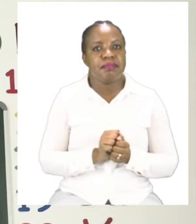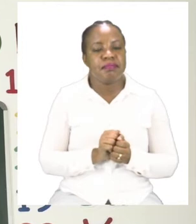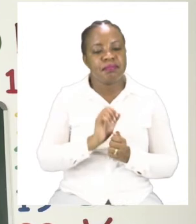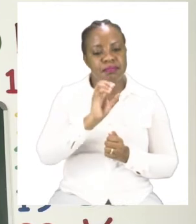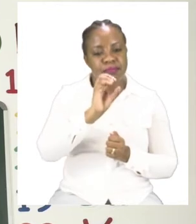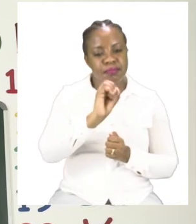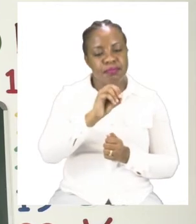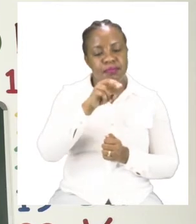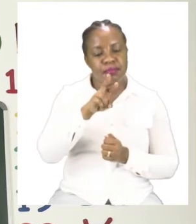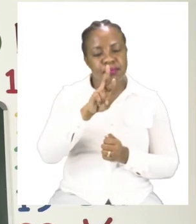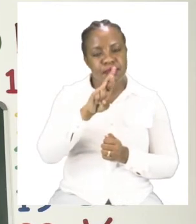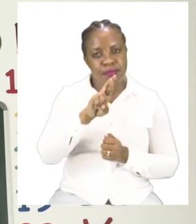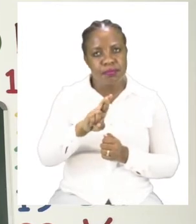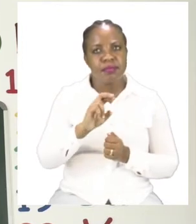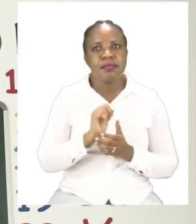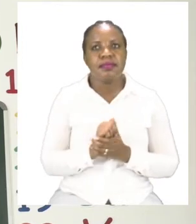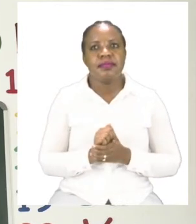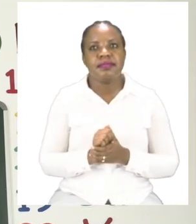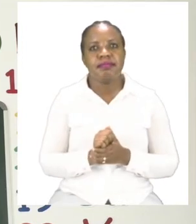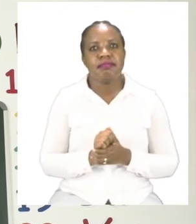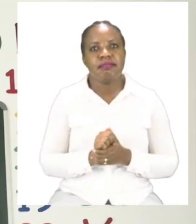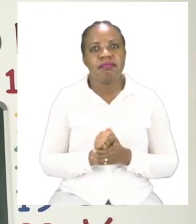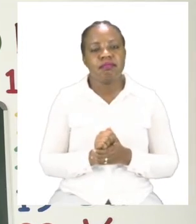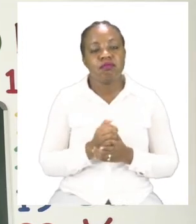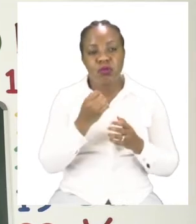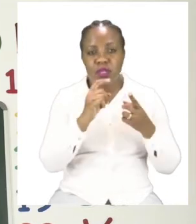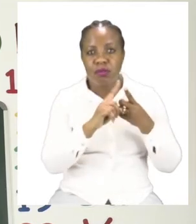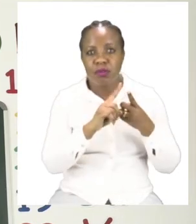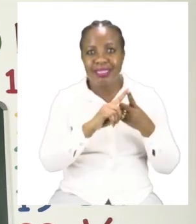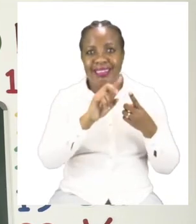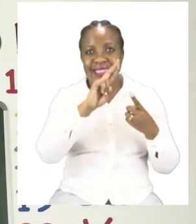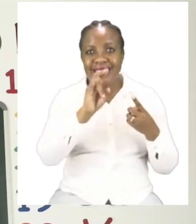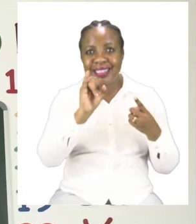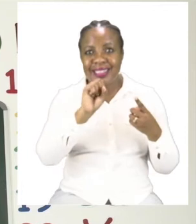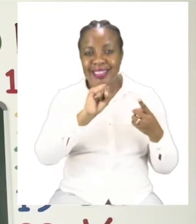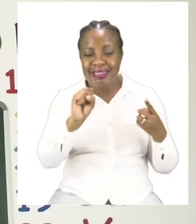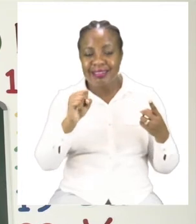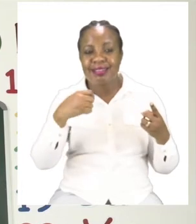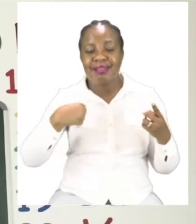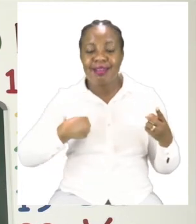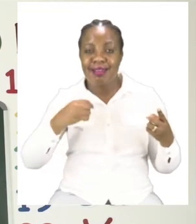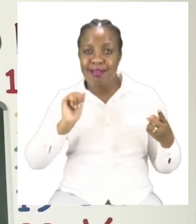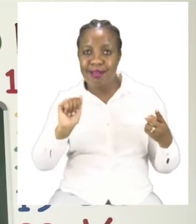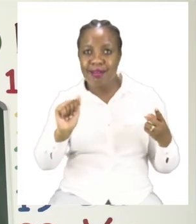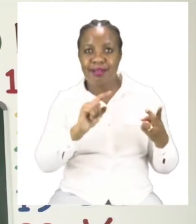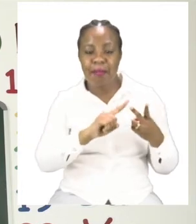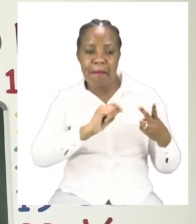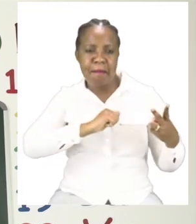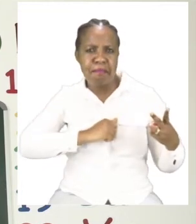our. So we have our possessive pronouns, his,